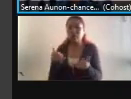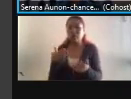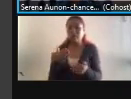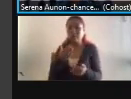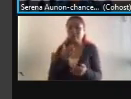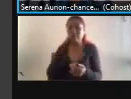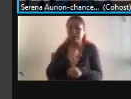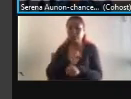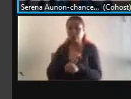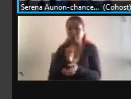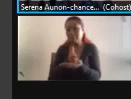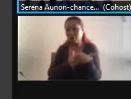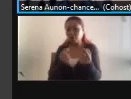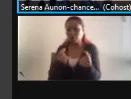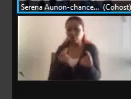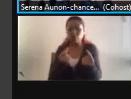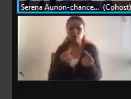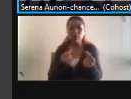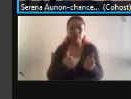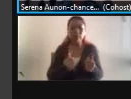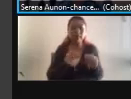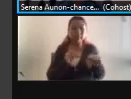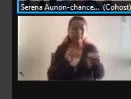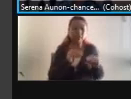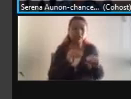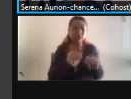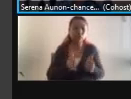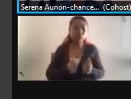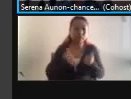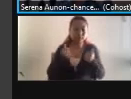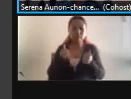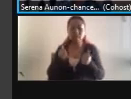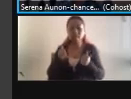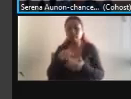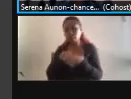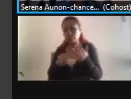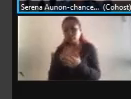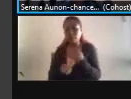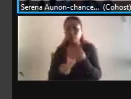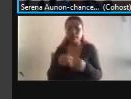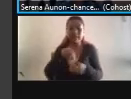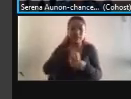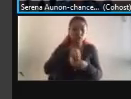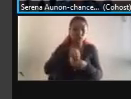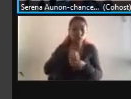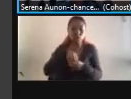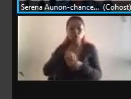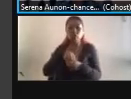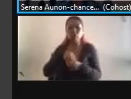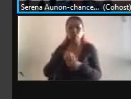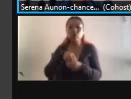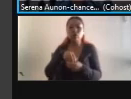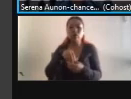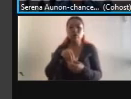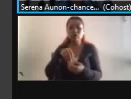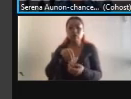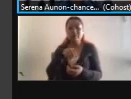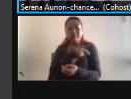teach residents and students both internal medicine and aerospace medicine. And so I think the best thing I can